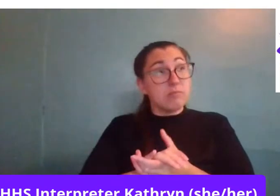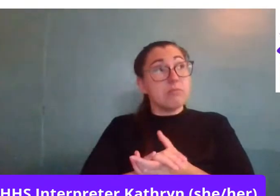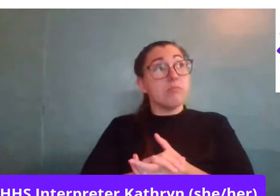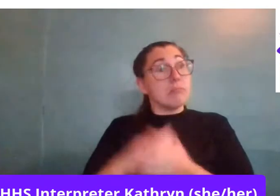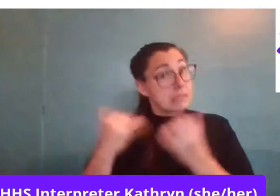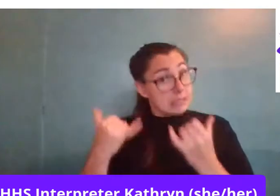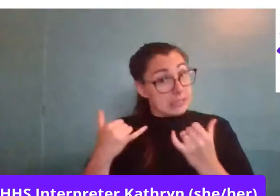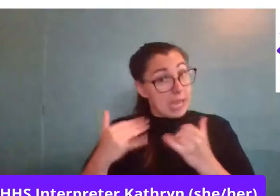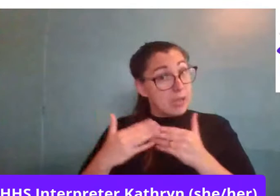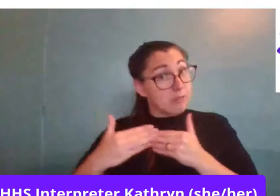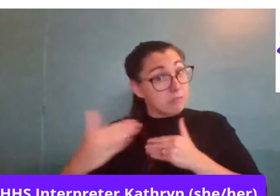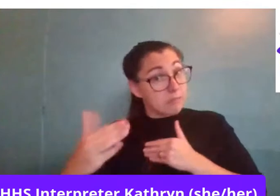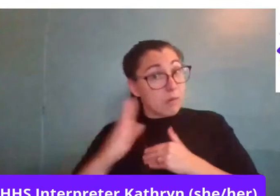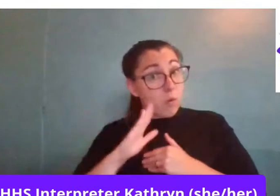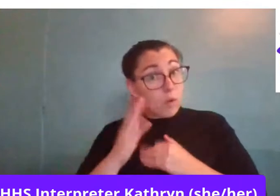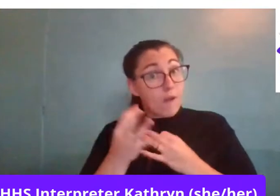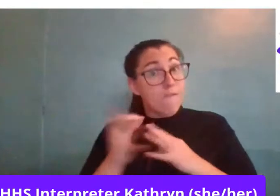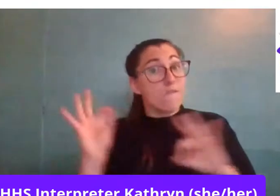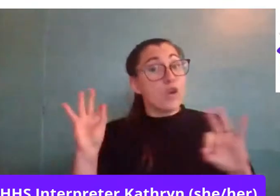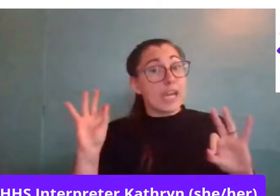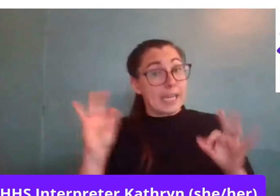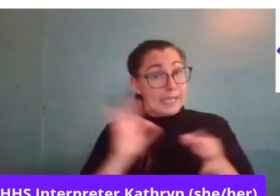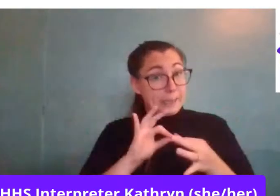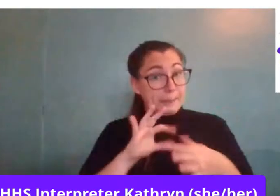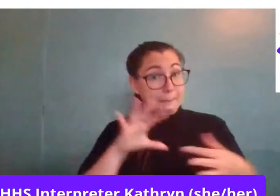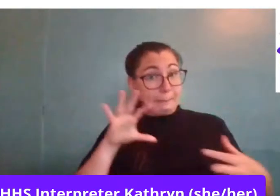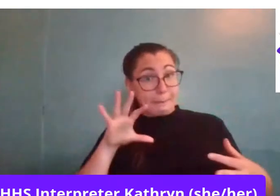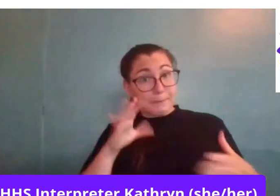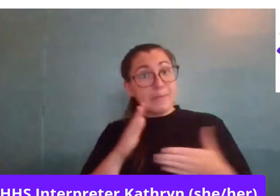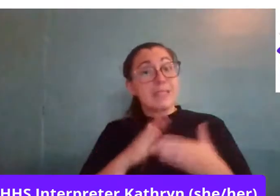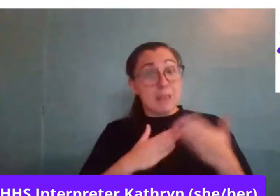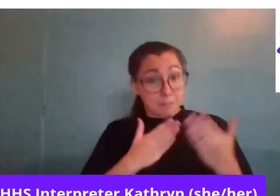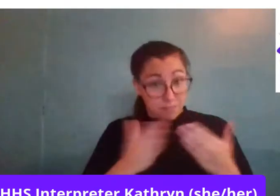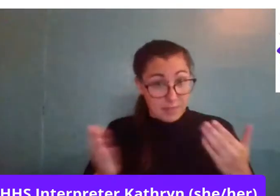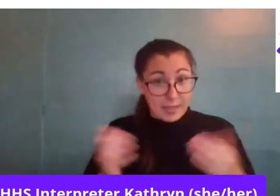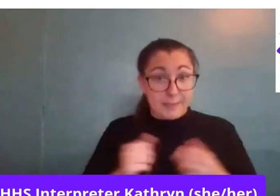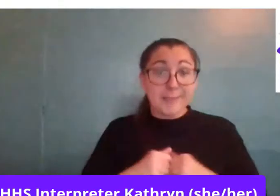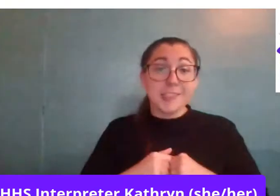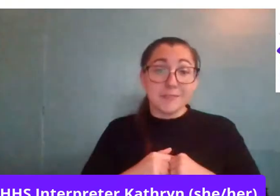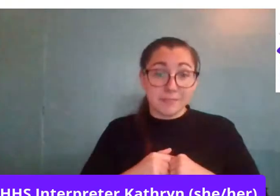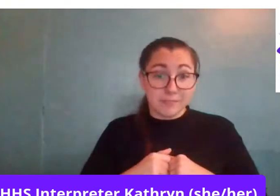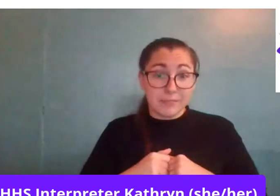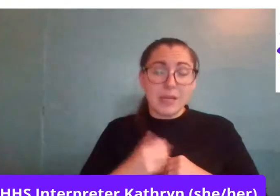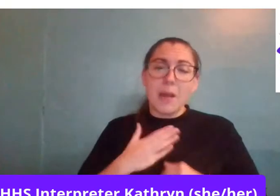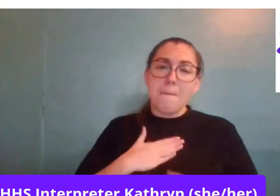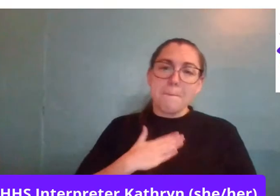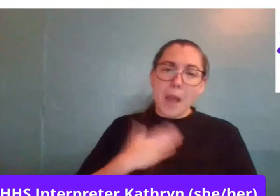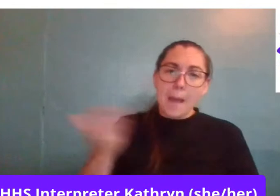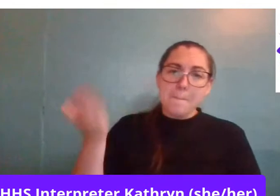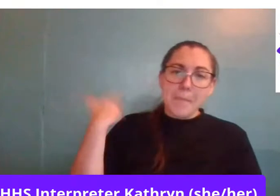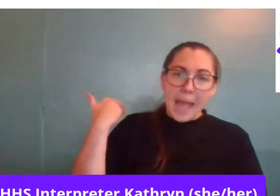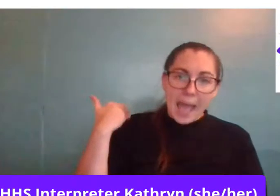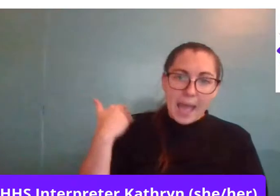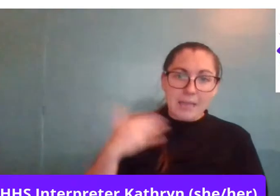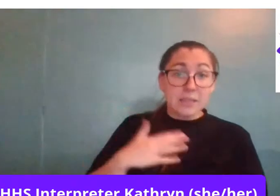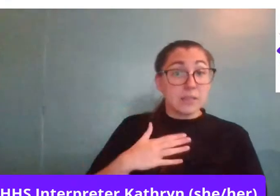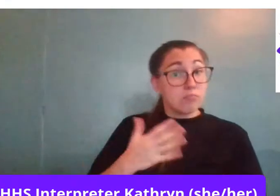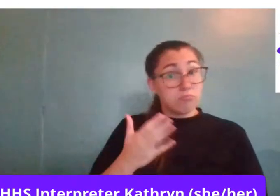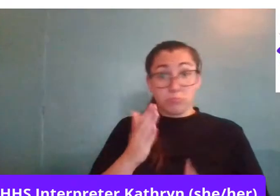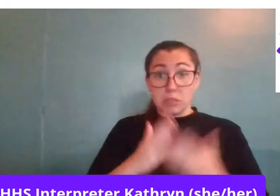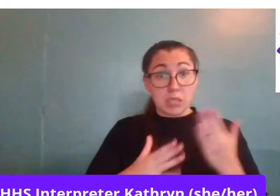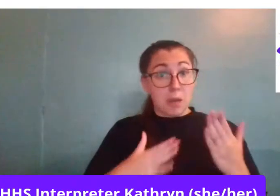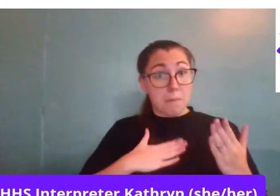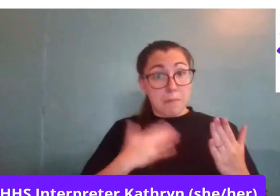be free of some things, some things in my past, some things in my present.